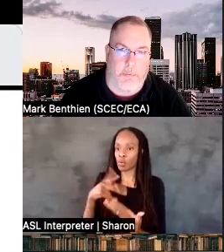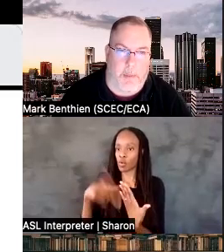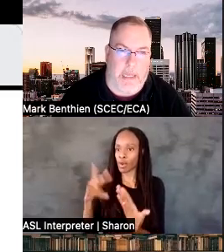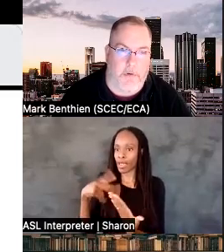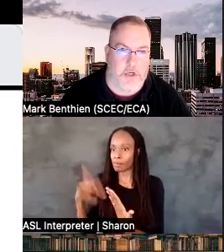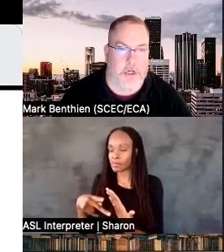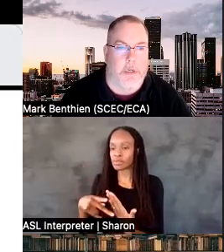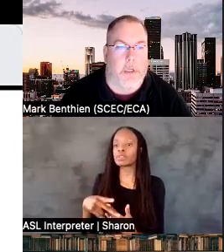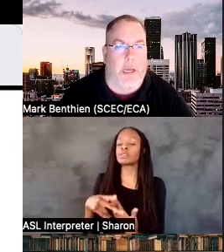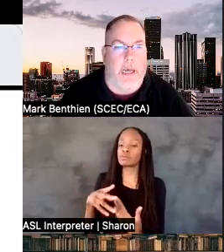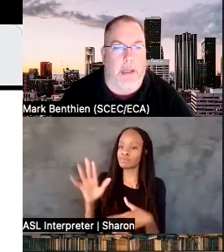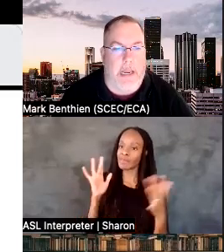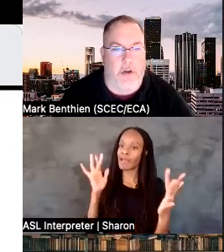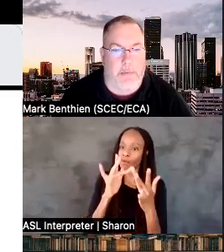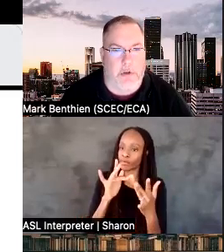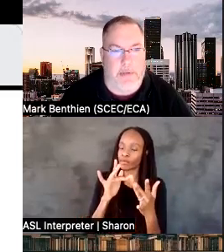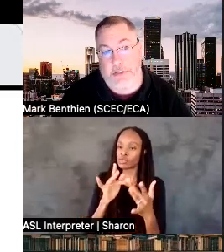or public outreach,